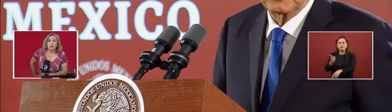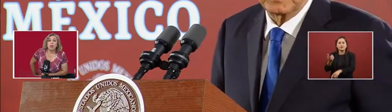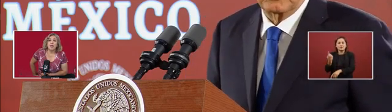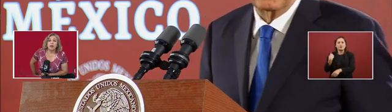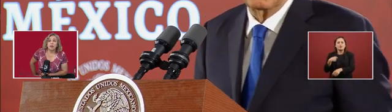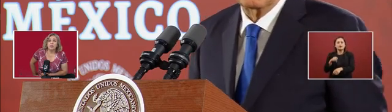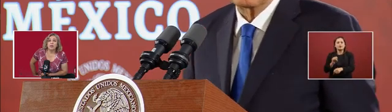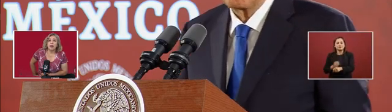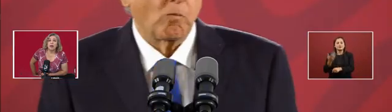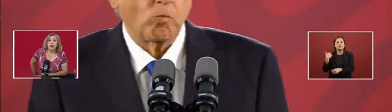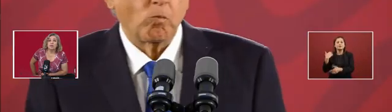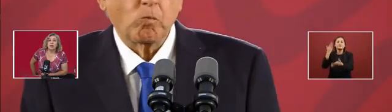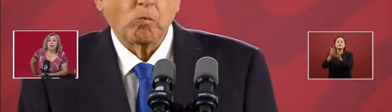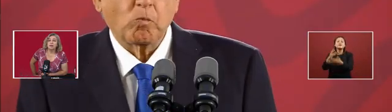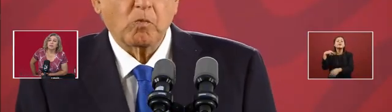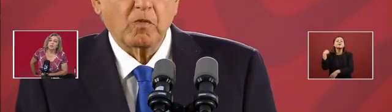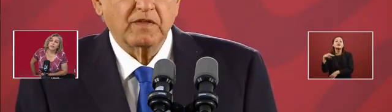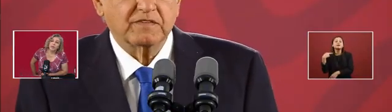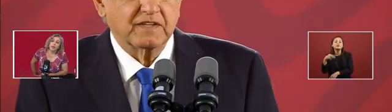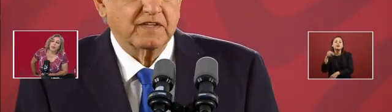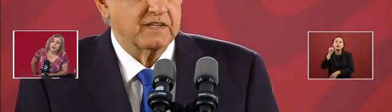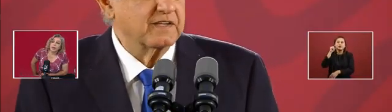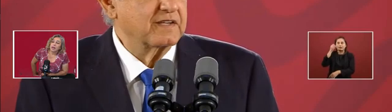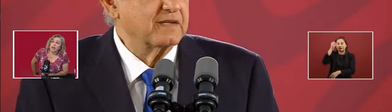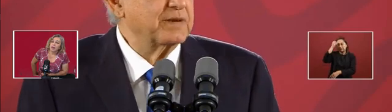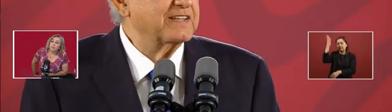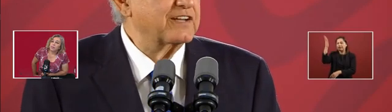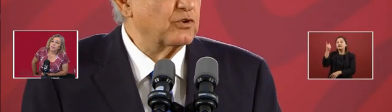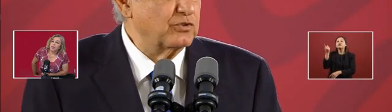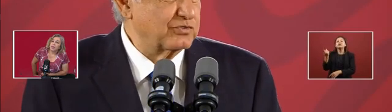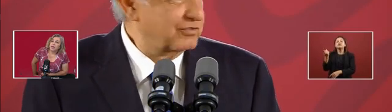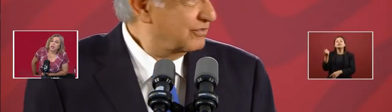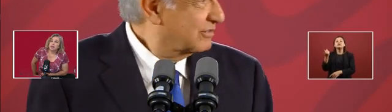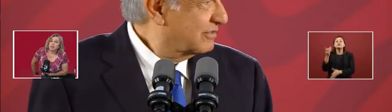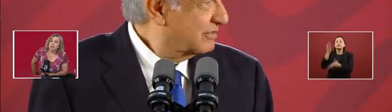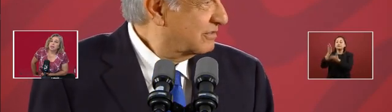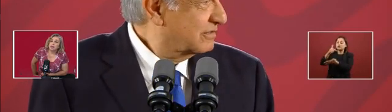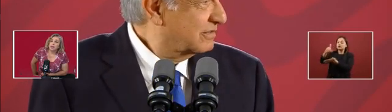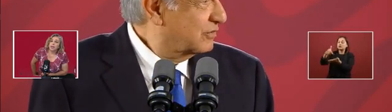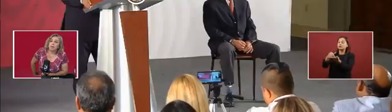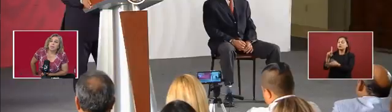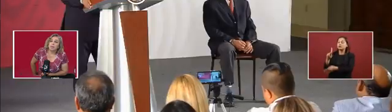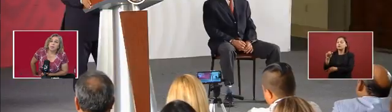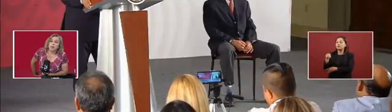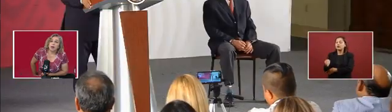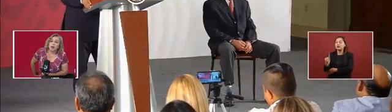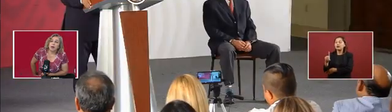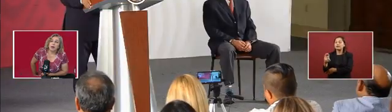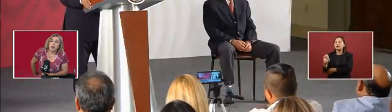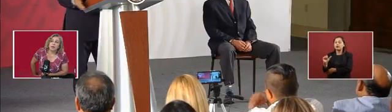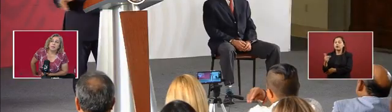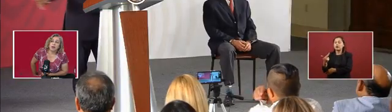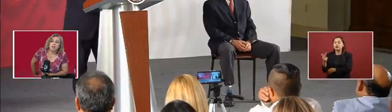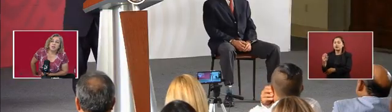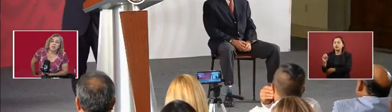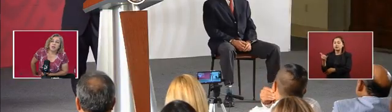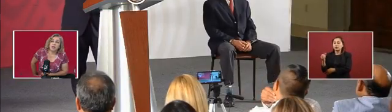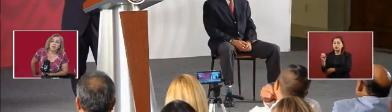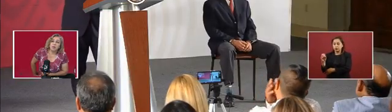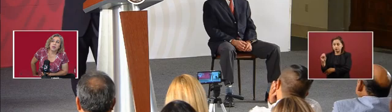cleaning, buying soap. The teachers are working without getting any monies or